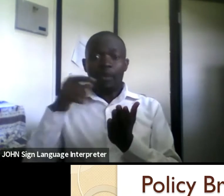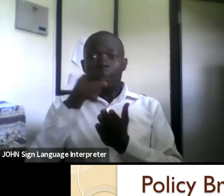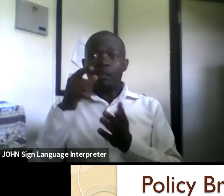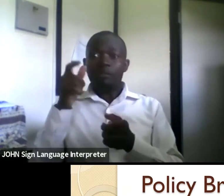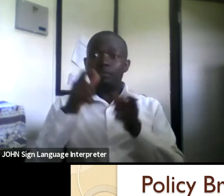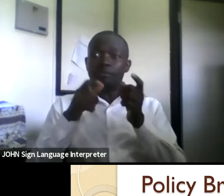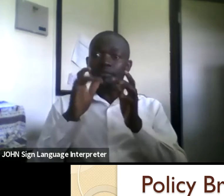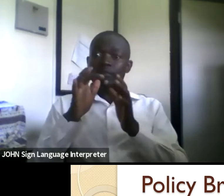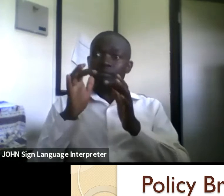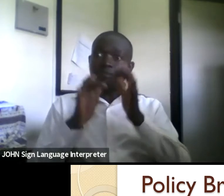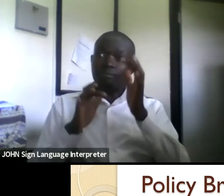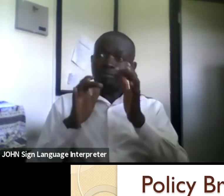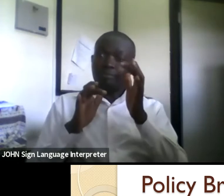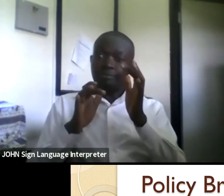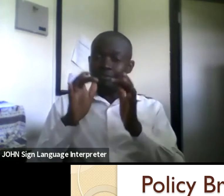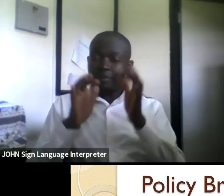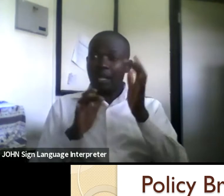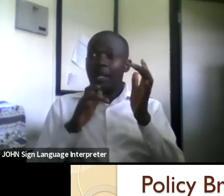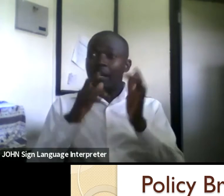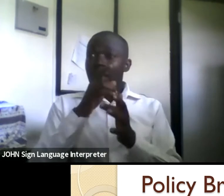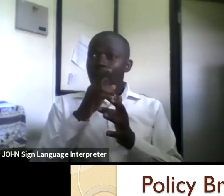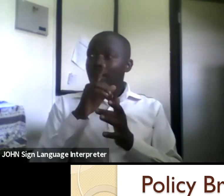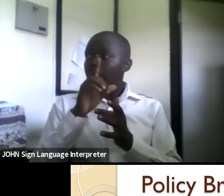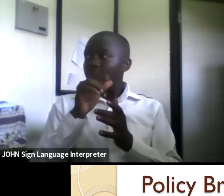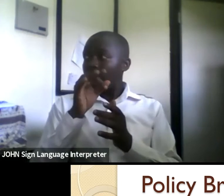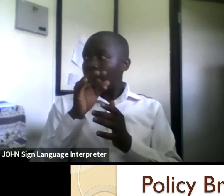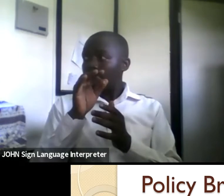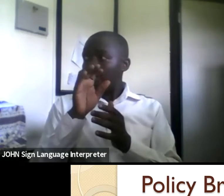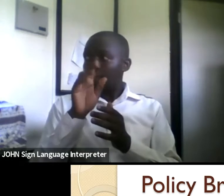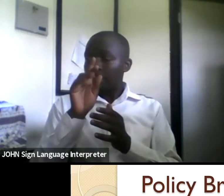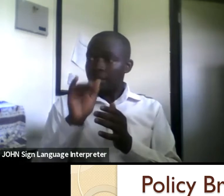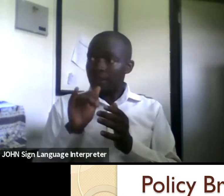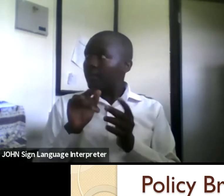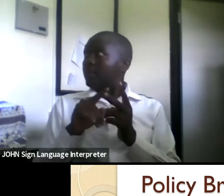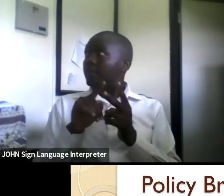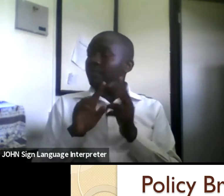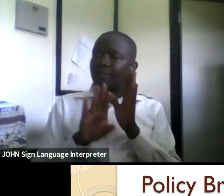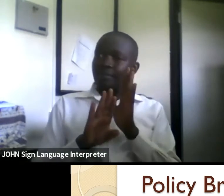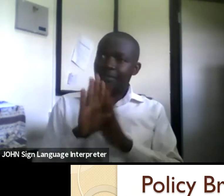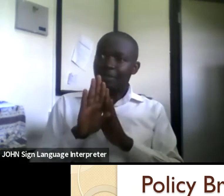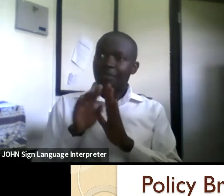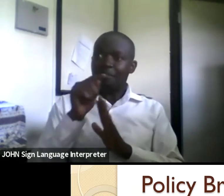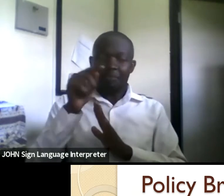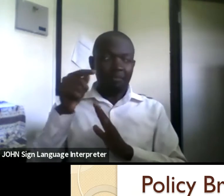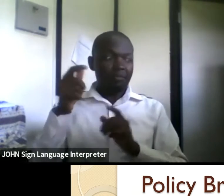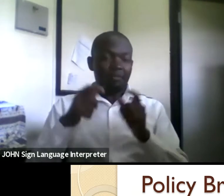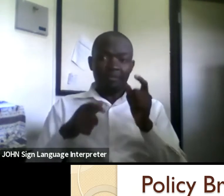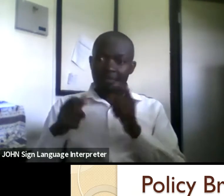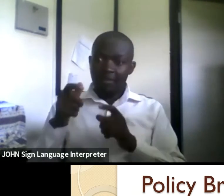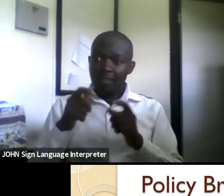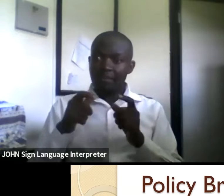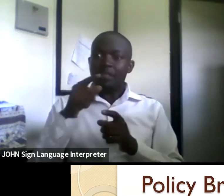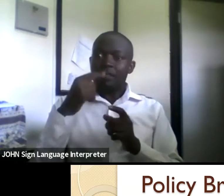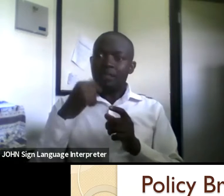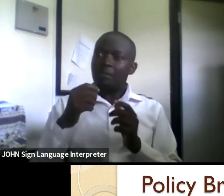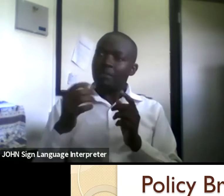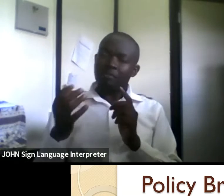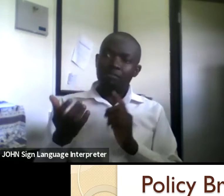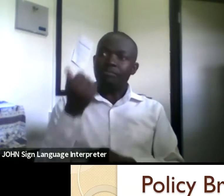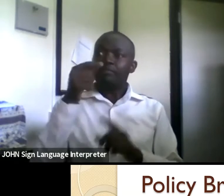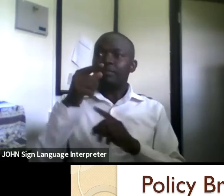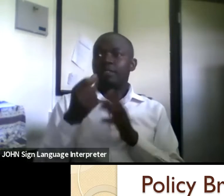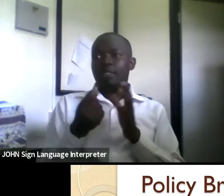and Gautam to develop this paper, and we are extremely grateful for this opportunity as